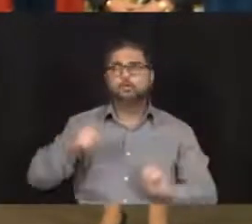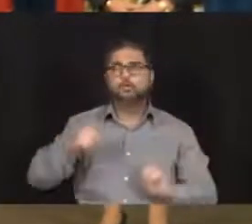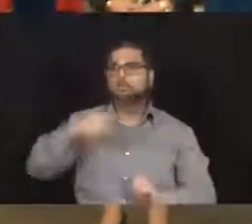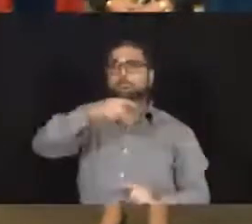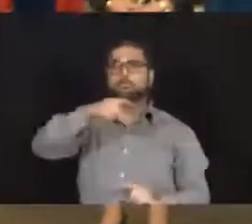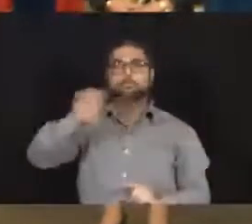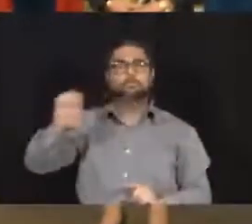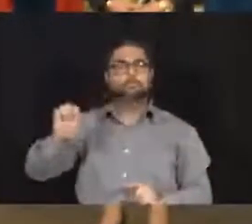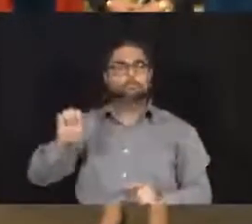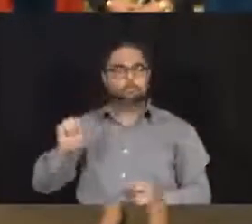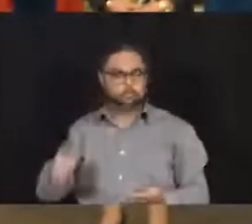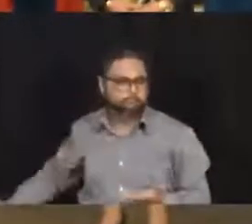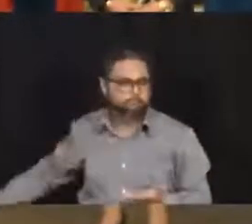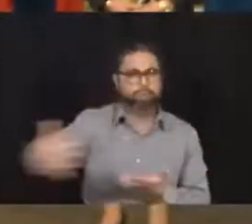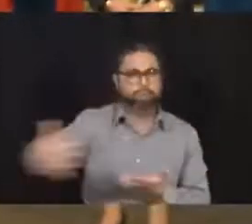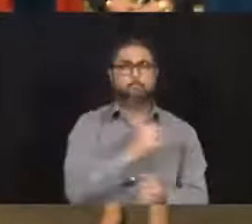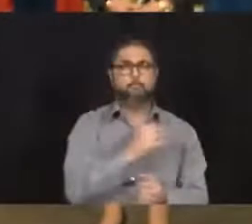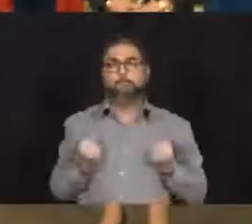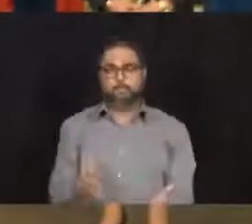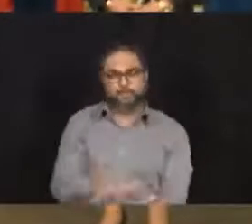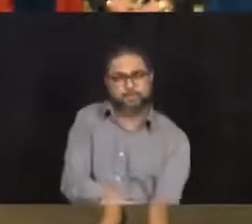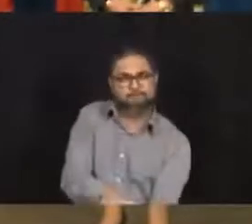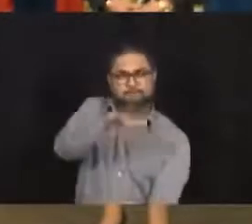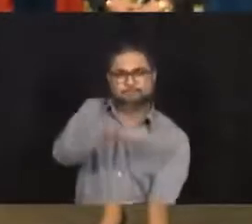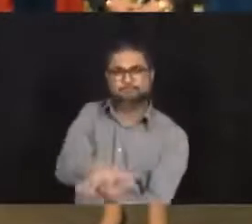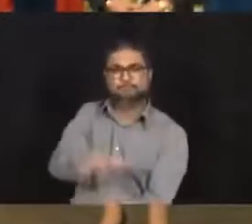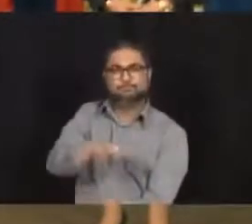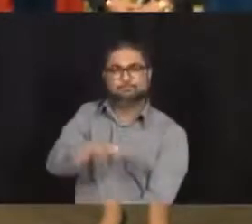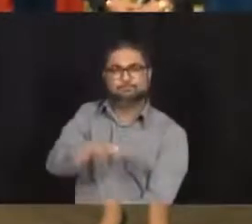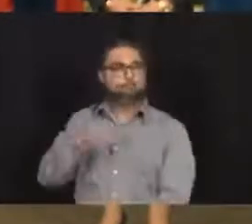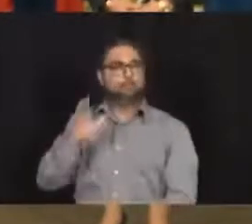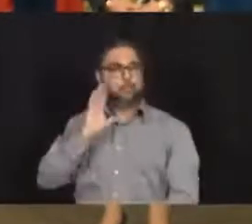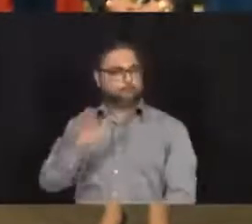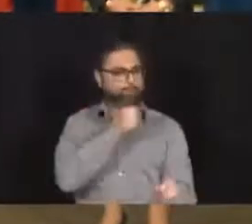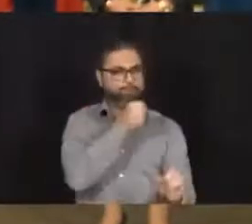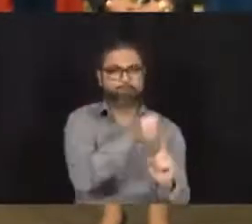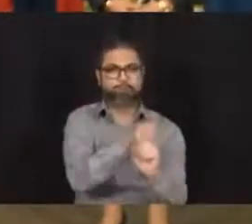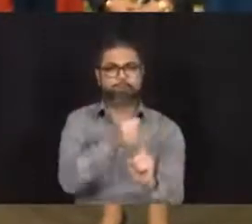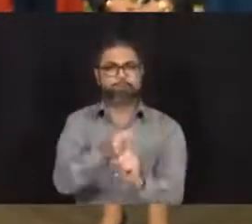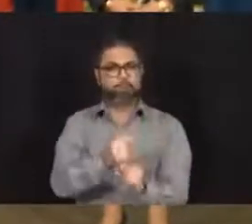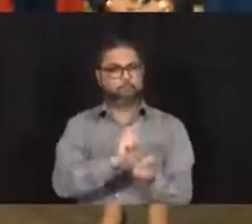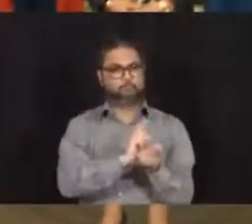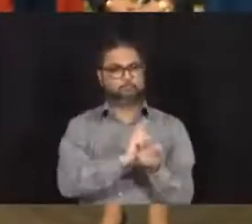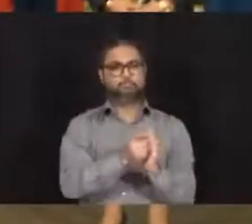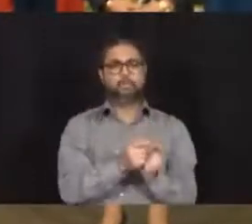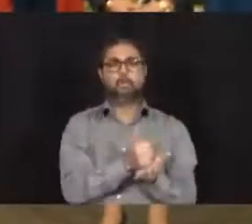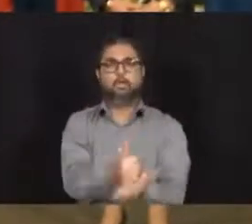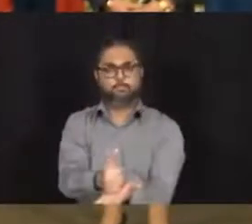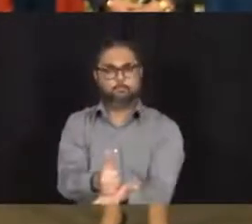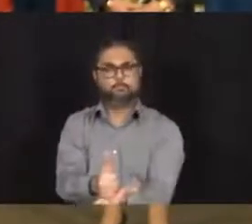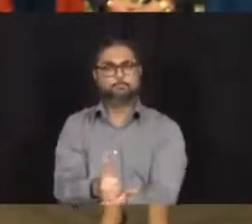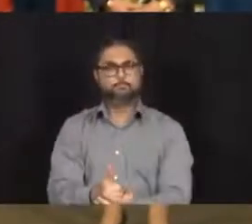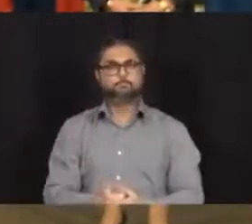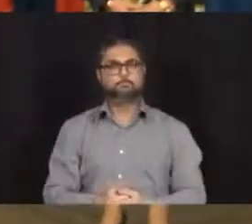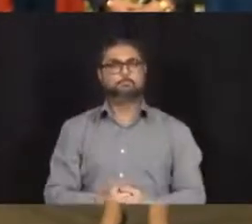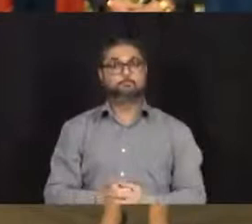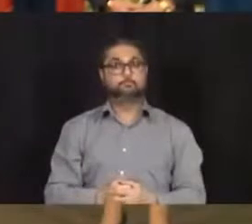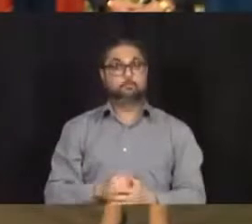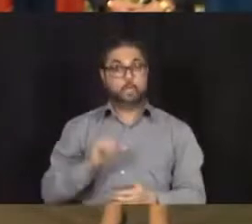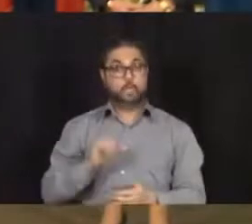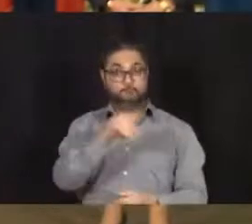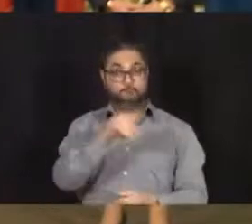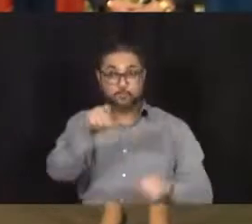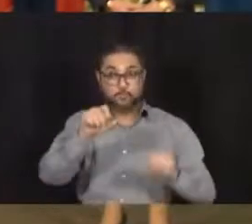PPE, and they are making a huge difference. So if you can help, please drop by today until 5